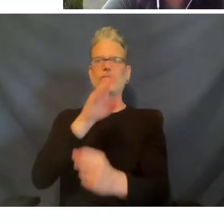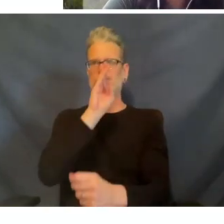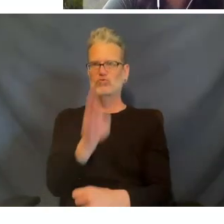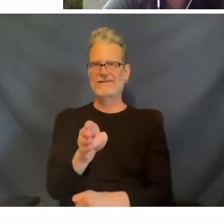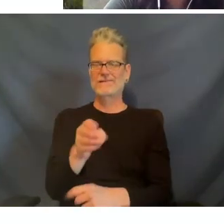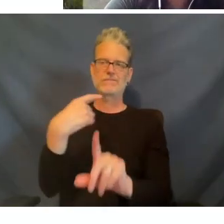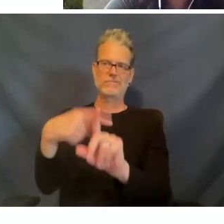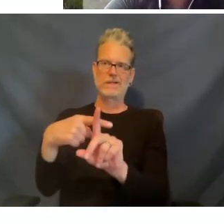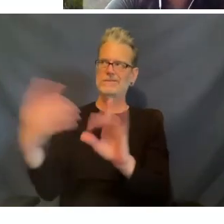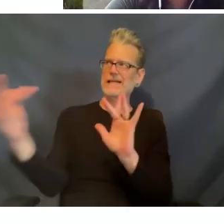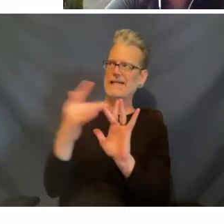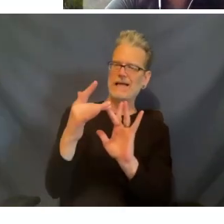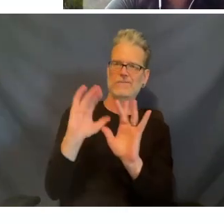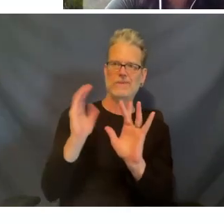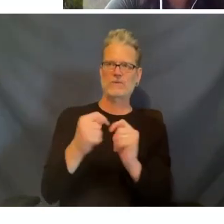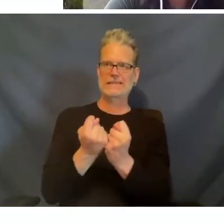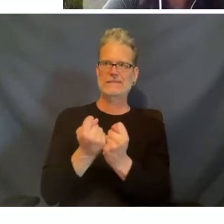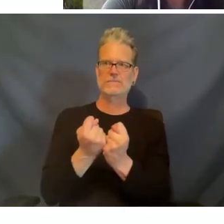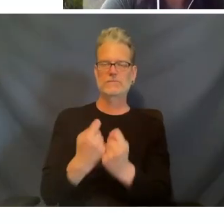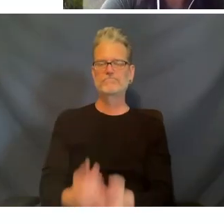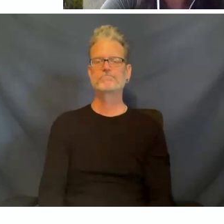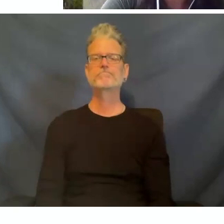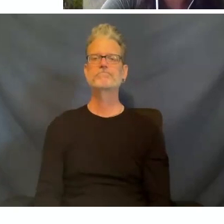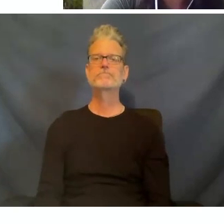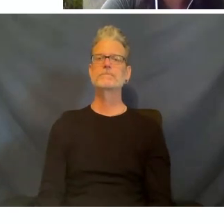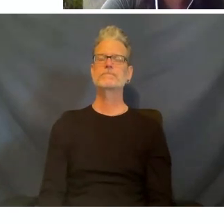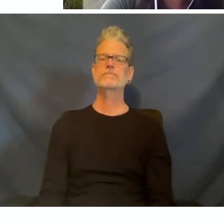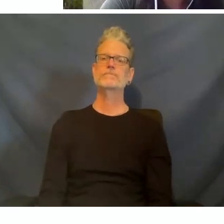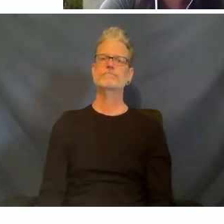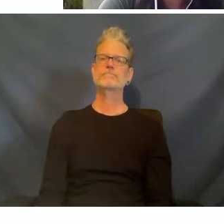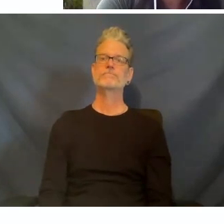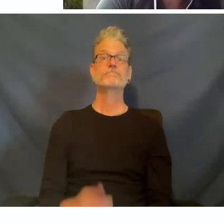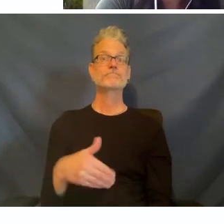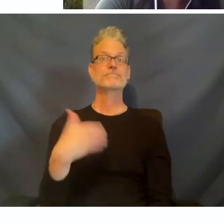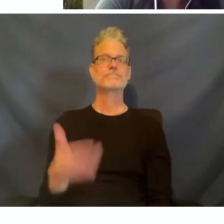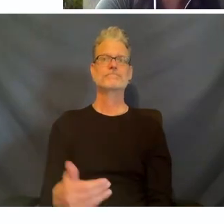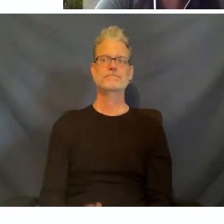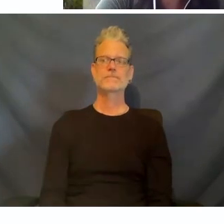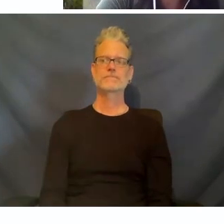with our teams directly in the coming slides. So if we go to the next slide.